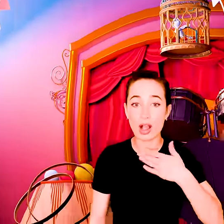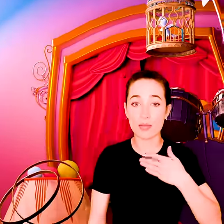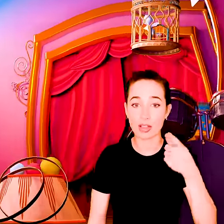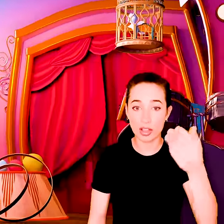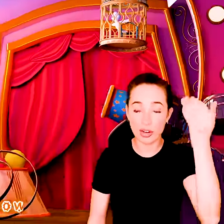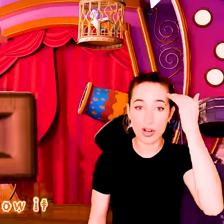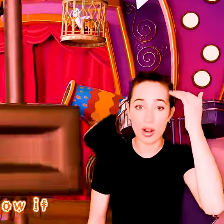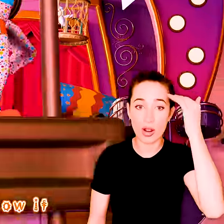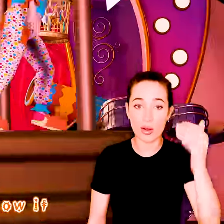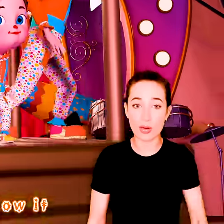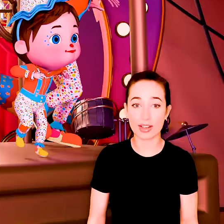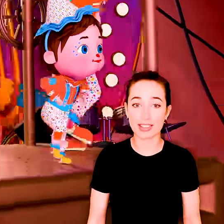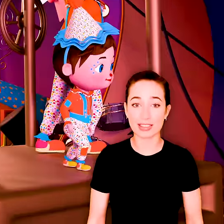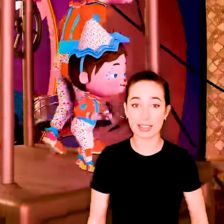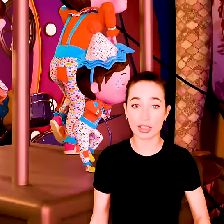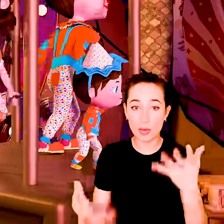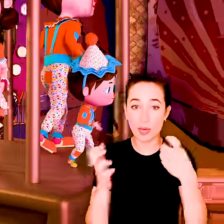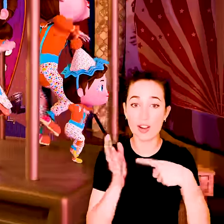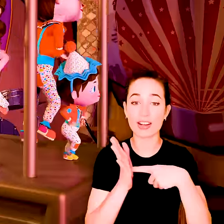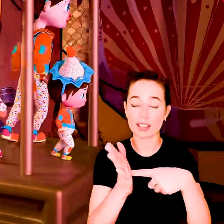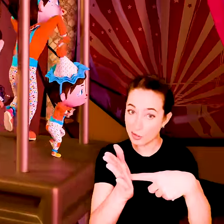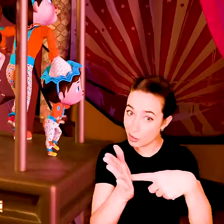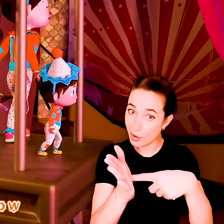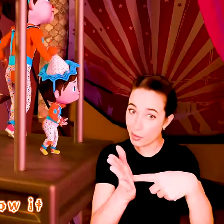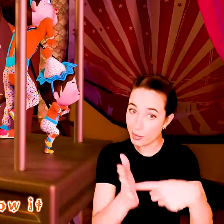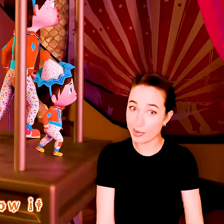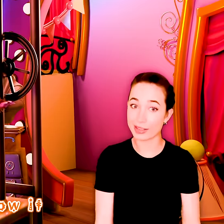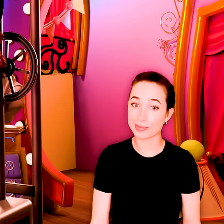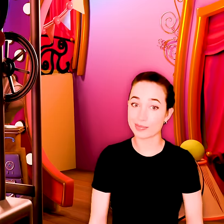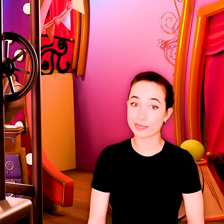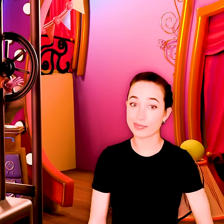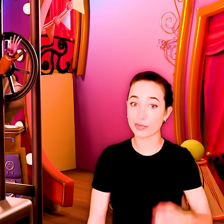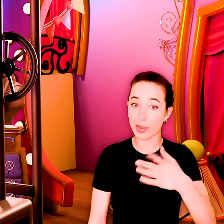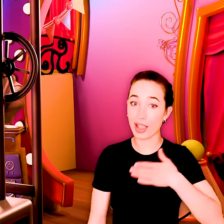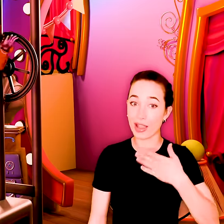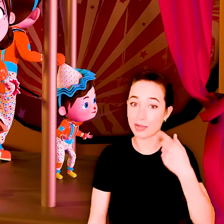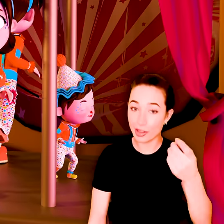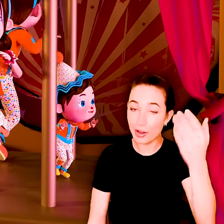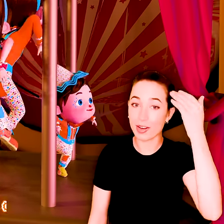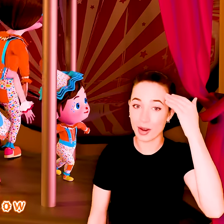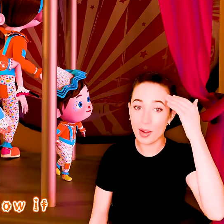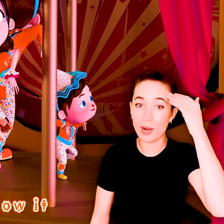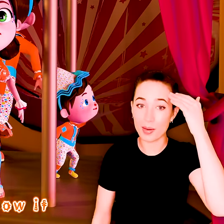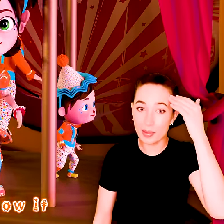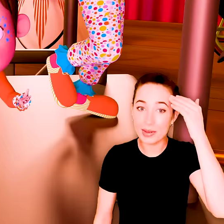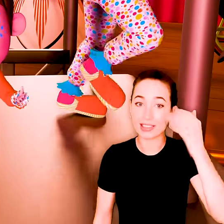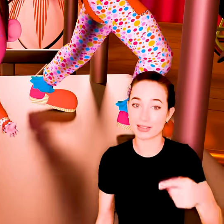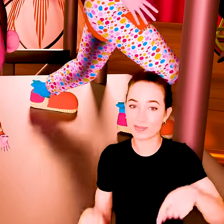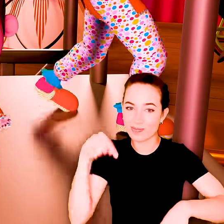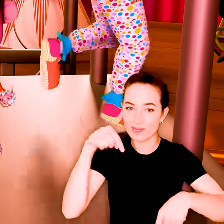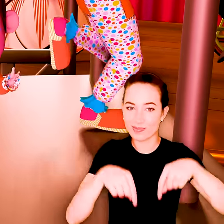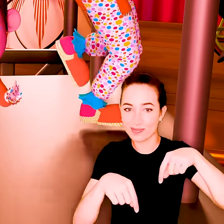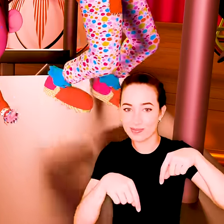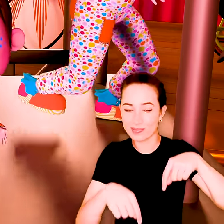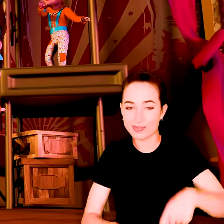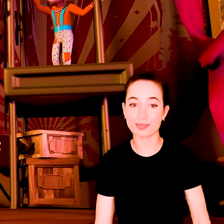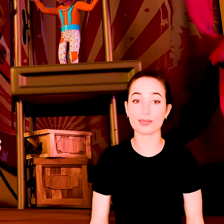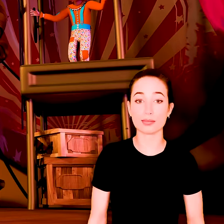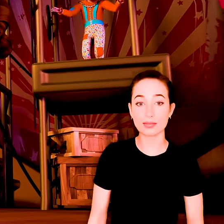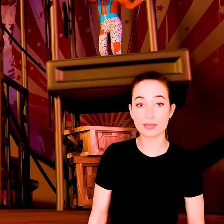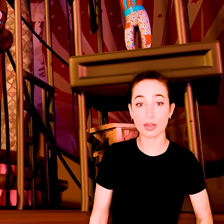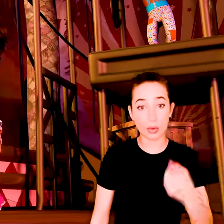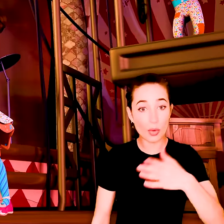if you're happy and you know it and you really want to show it if you're happy and you know it stamp your feet